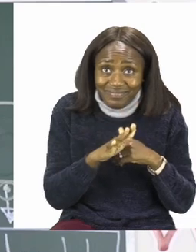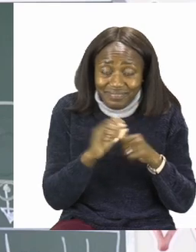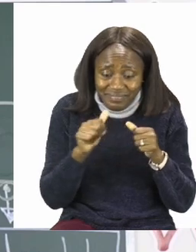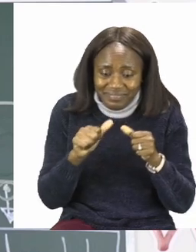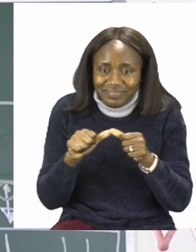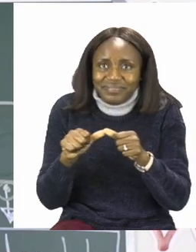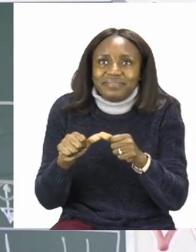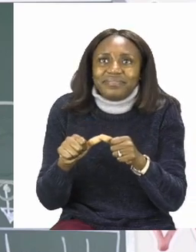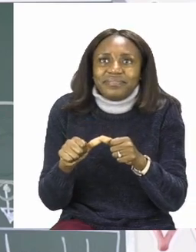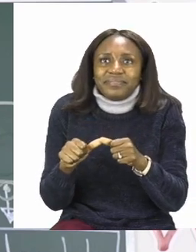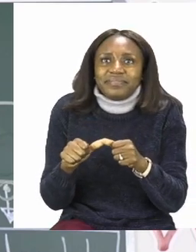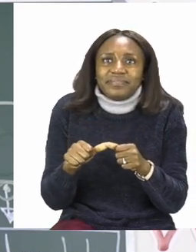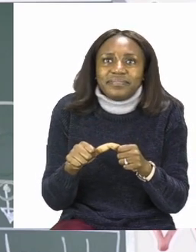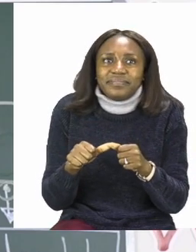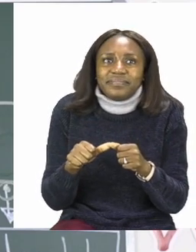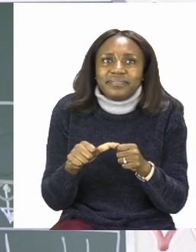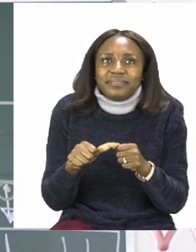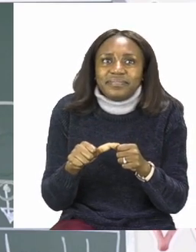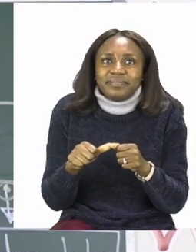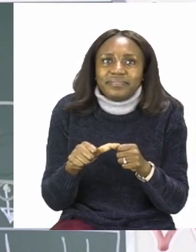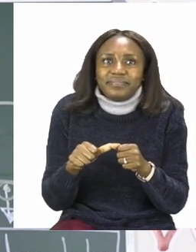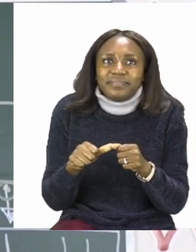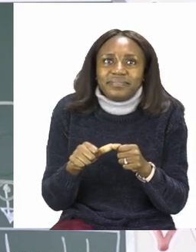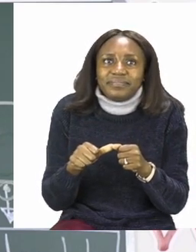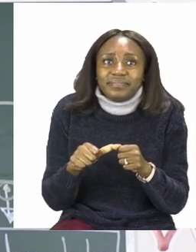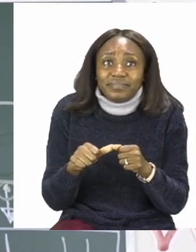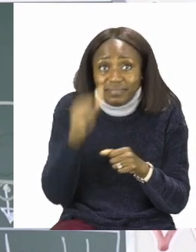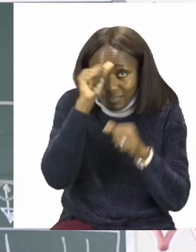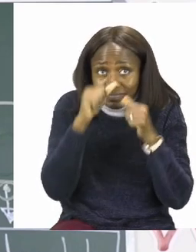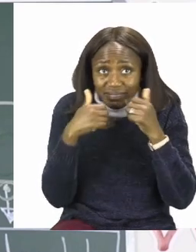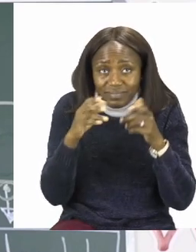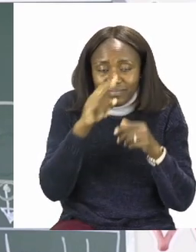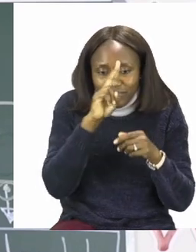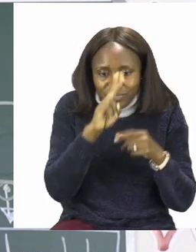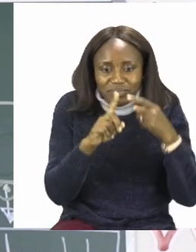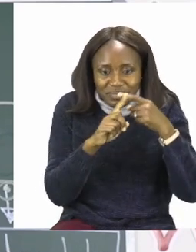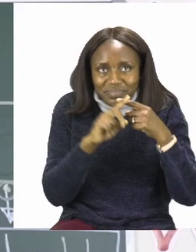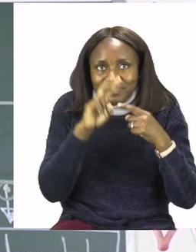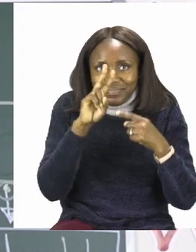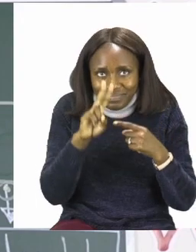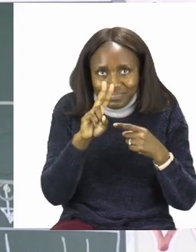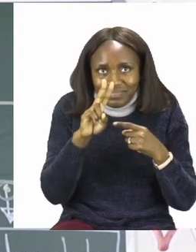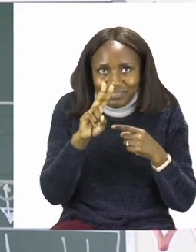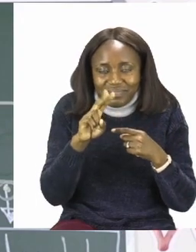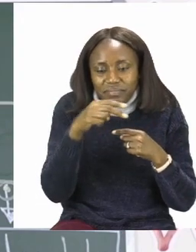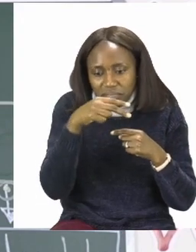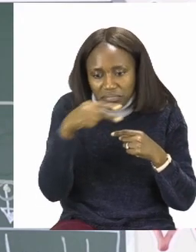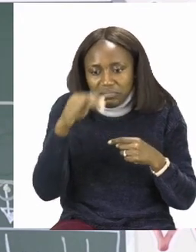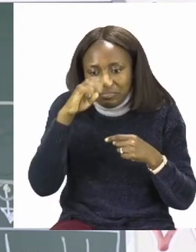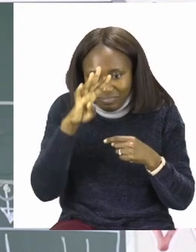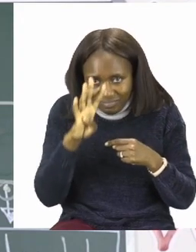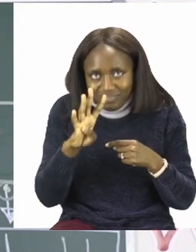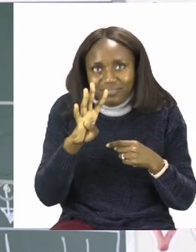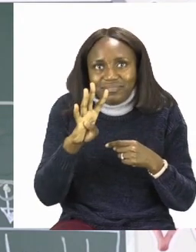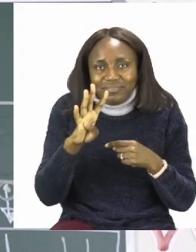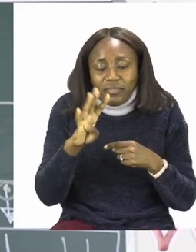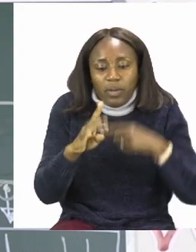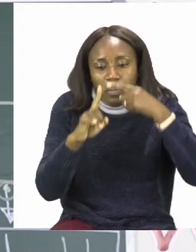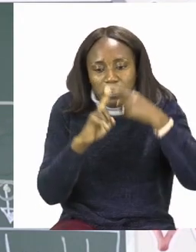of our sum. Remember, we started at 2 plus 2. And then we got our